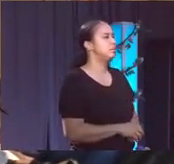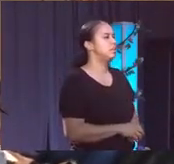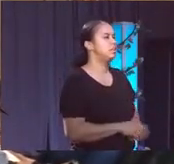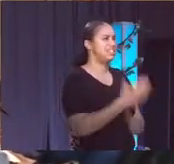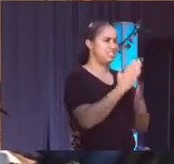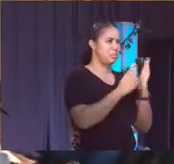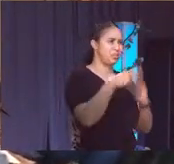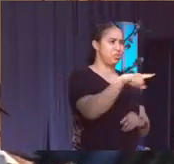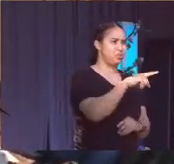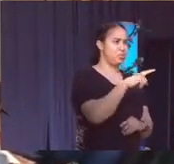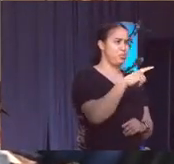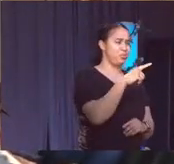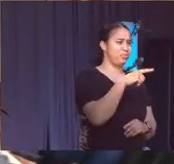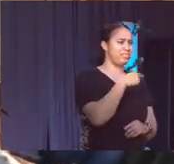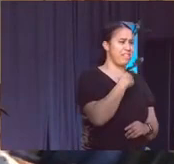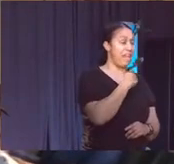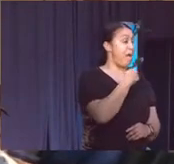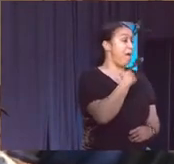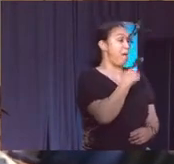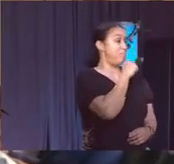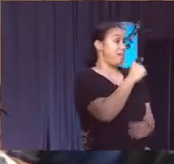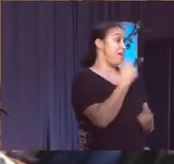Some of y'all are like, I ain't thriving, Pastor. I'm broke.